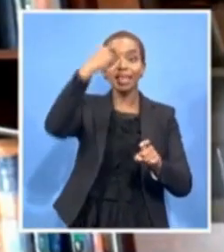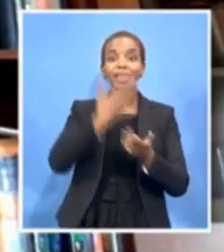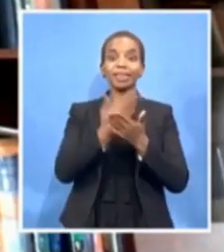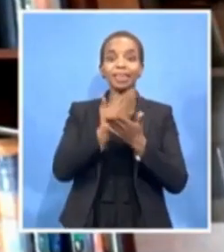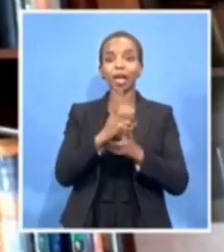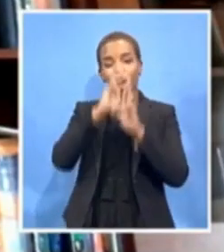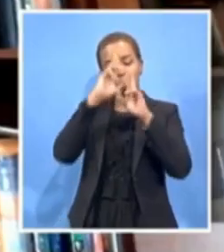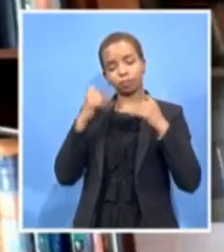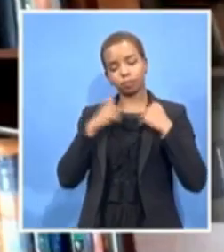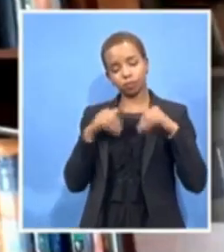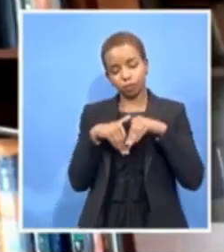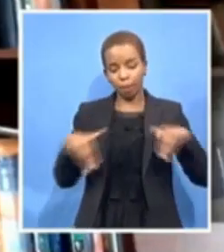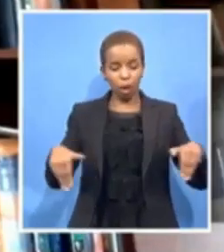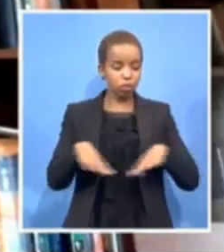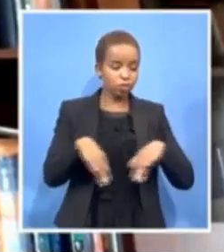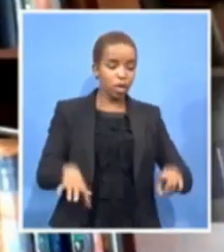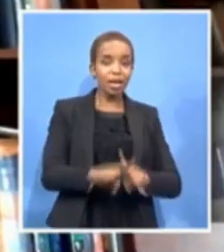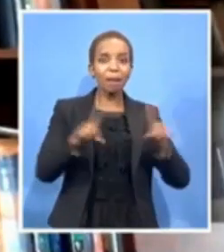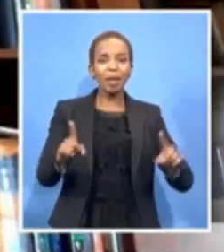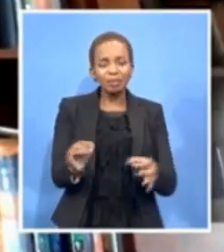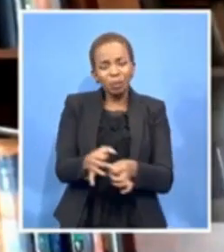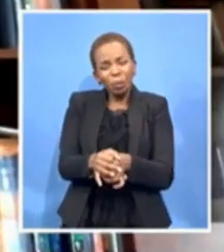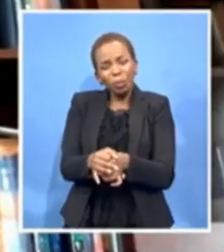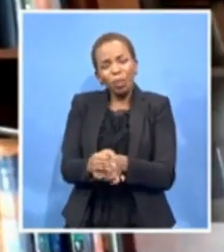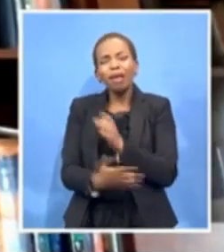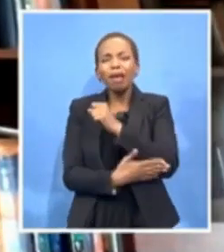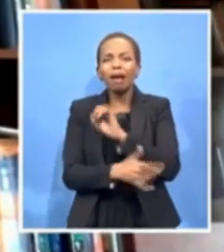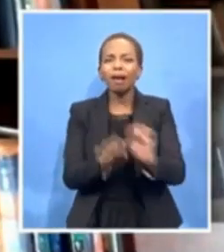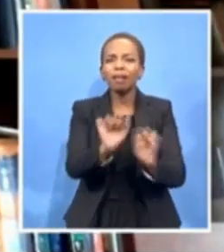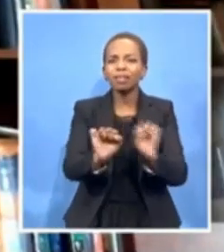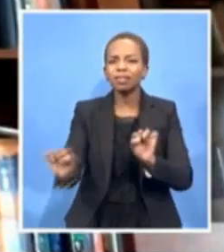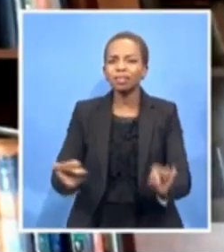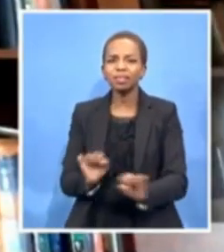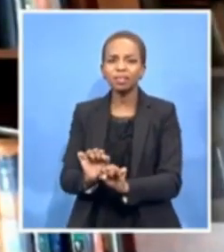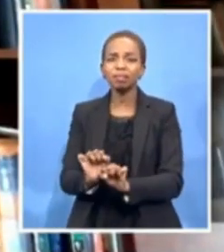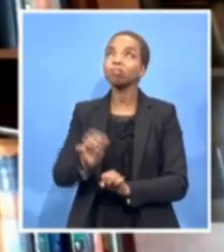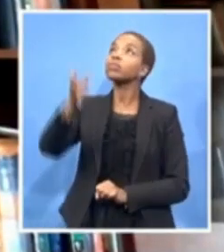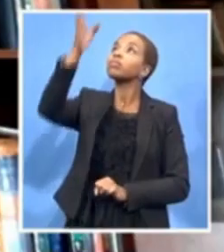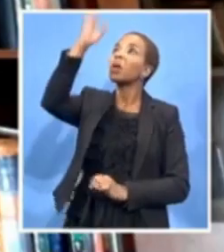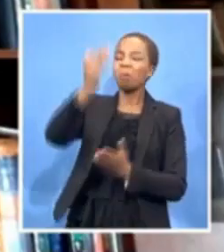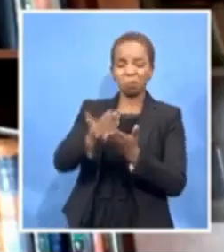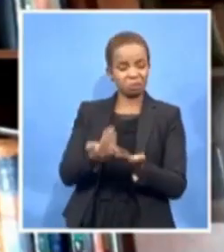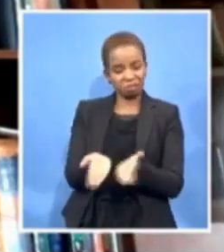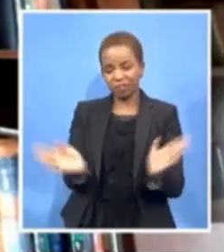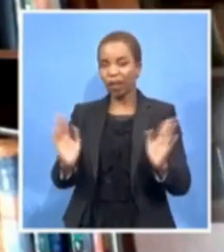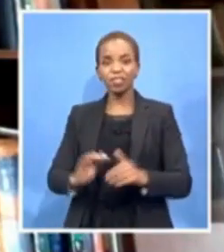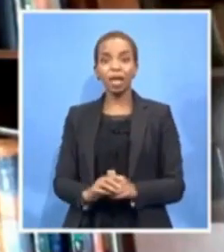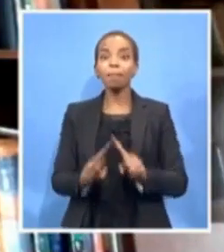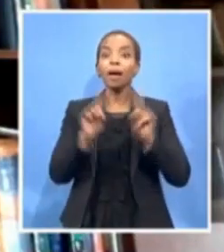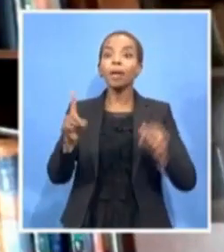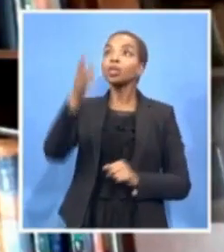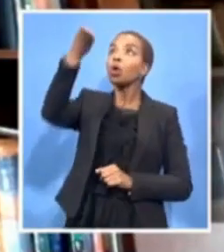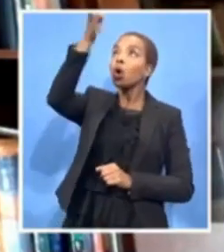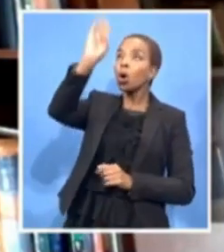unviable countries, then God save them. But God is not in the business of saving those who have chosen